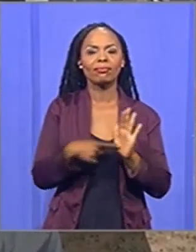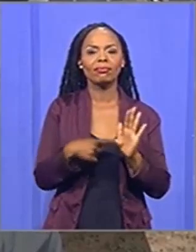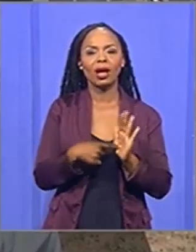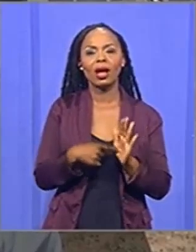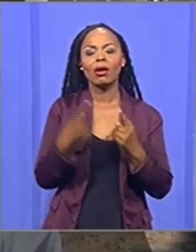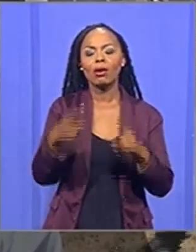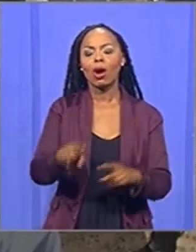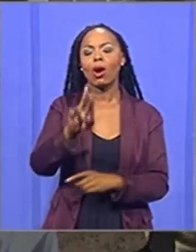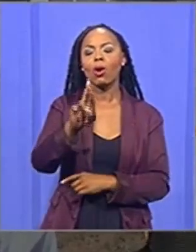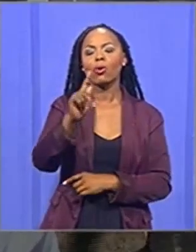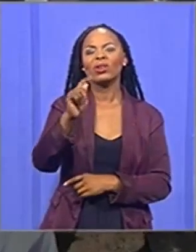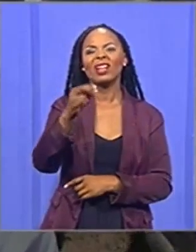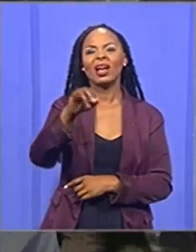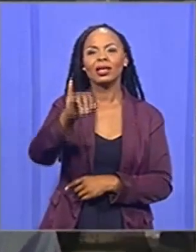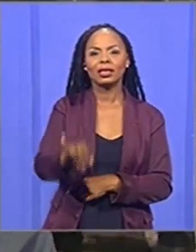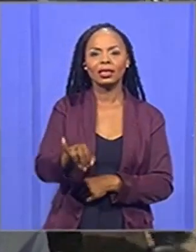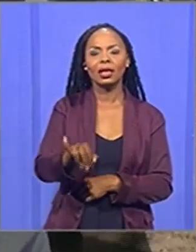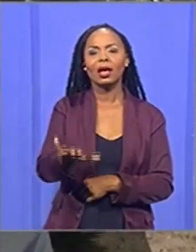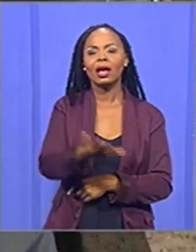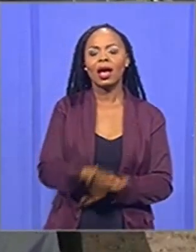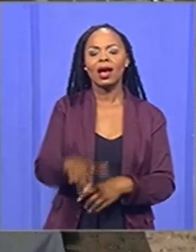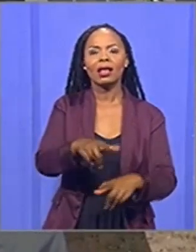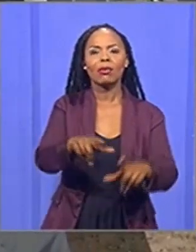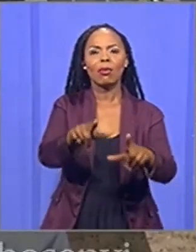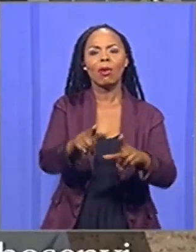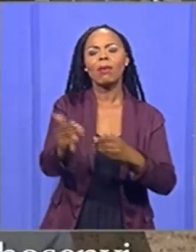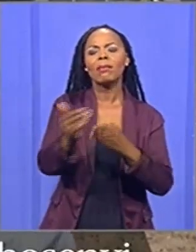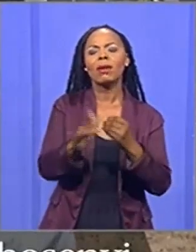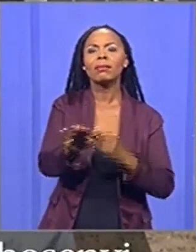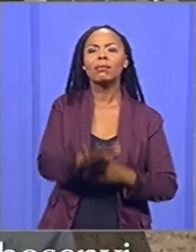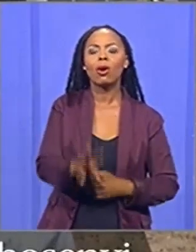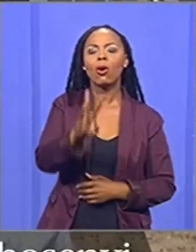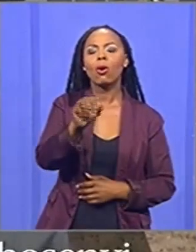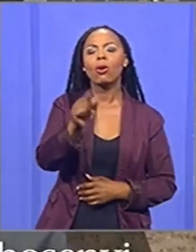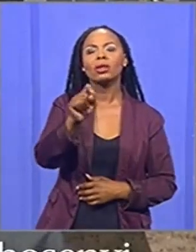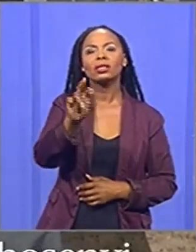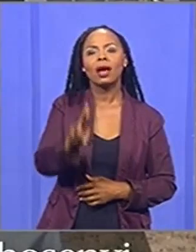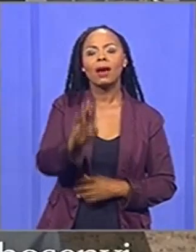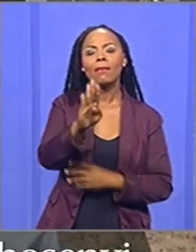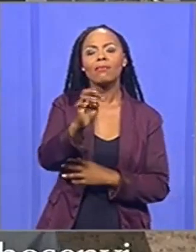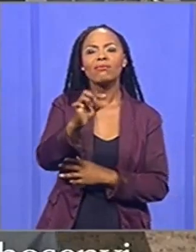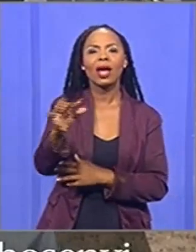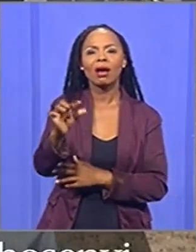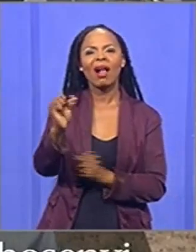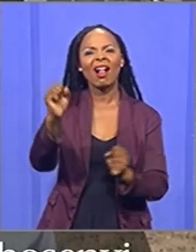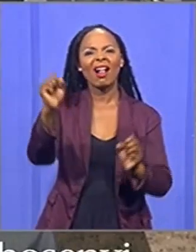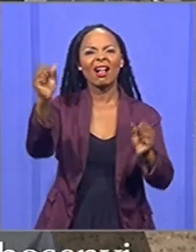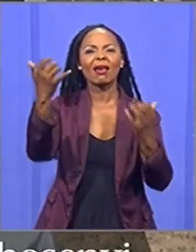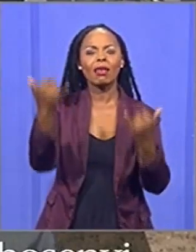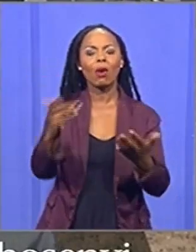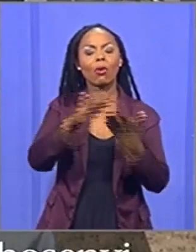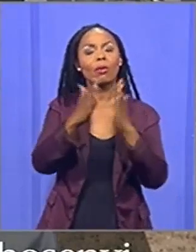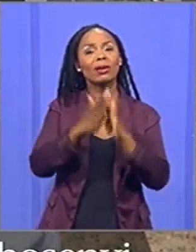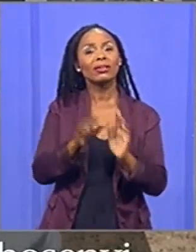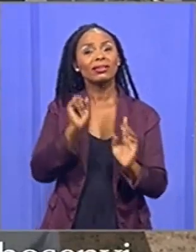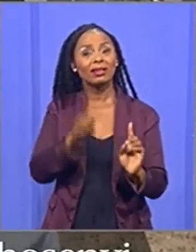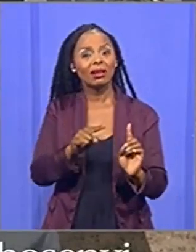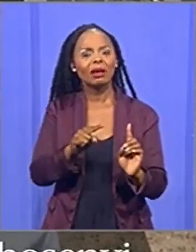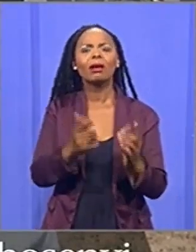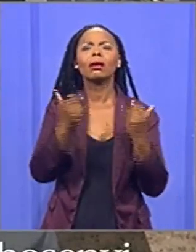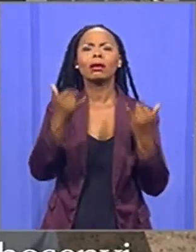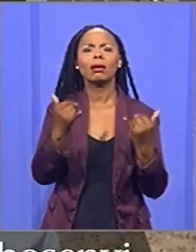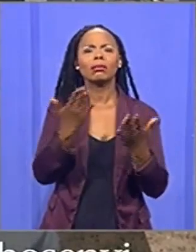mo Limpopo ka mo saiteng ya Waterberg go tlo bolela le setšhaba sa mo mabapi le karolo e lo re ba ka ba